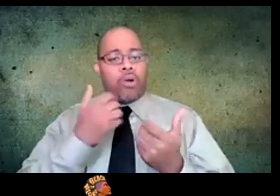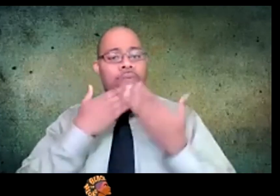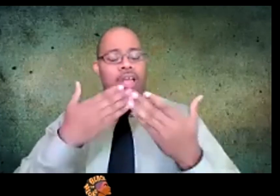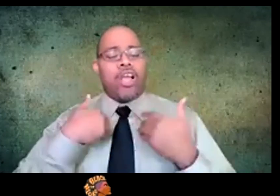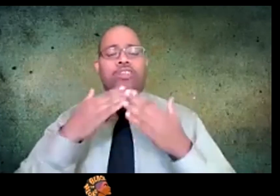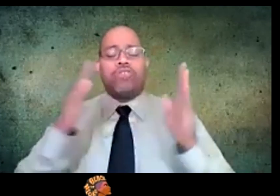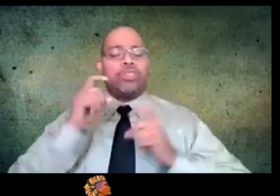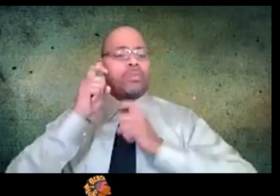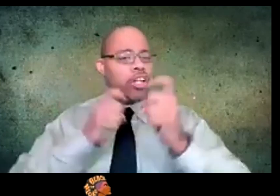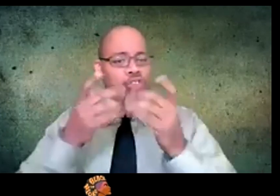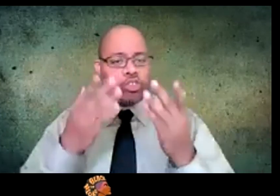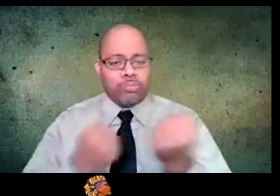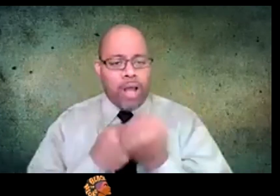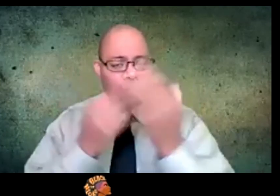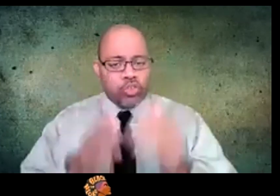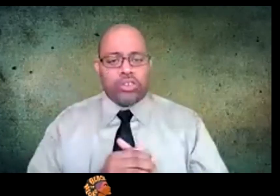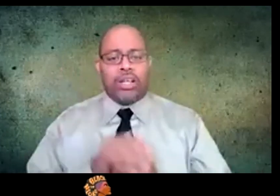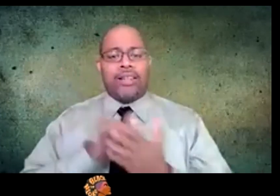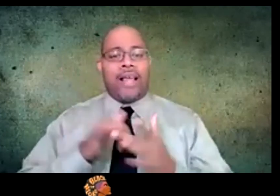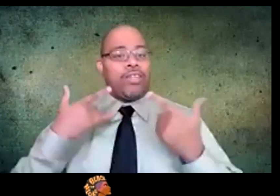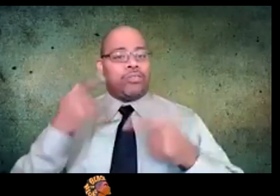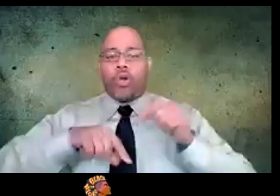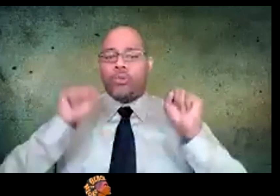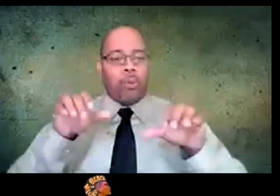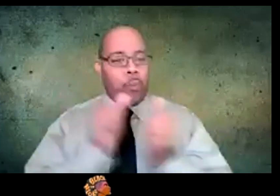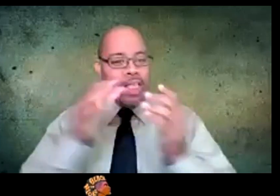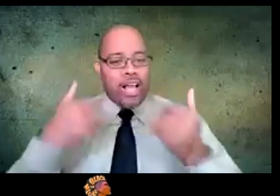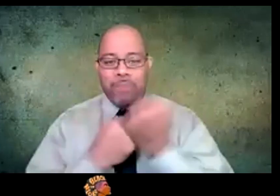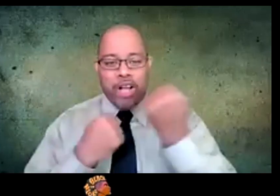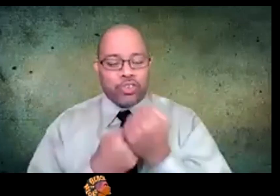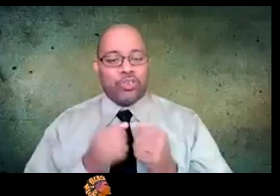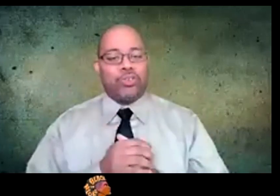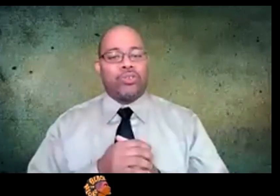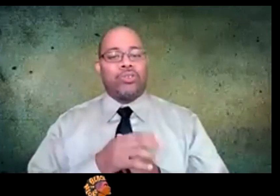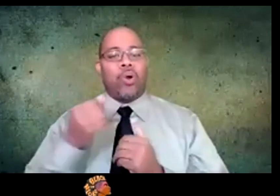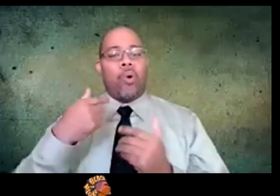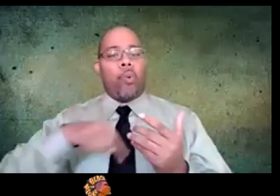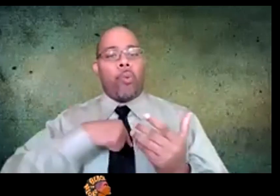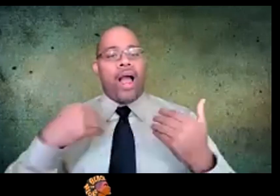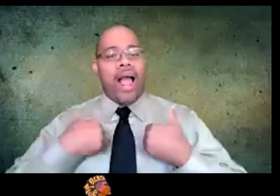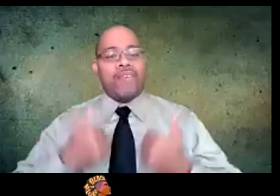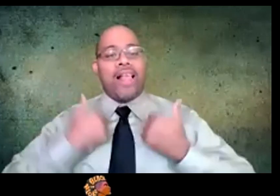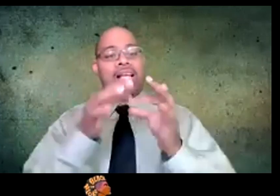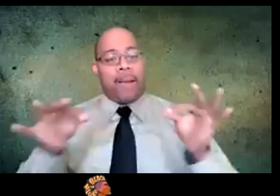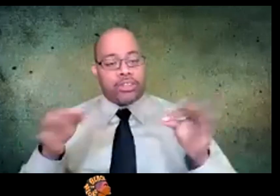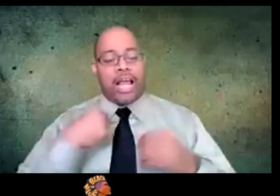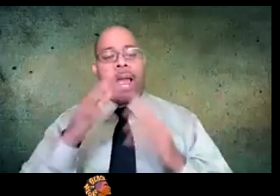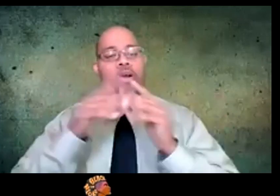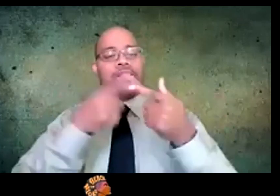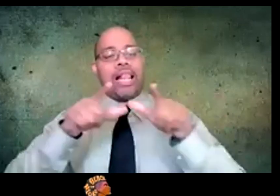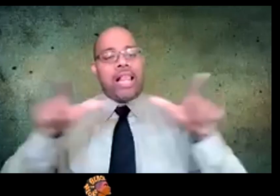conference sponsors, without which these events would not be possible. So a few announcements again, we have live captioning and American Sign